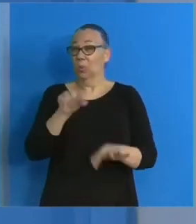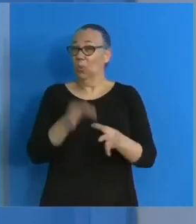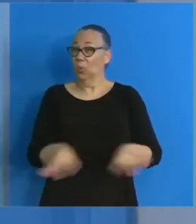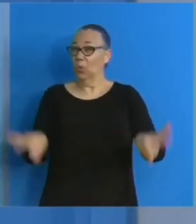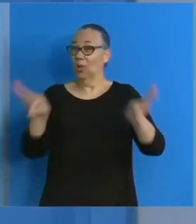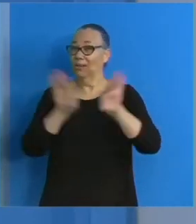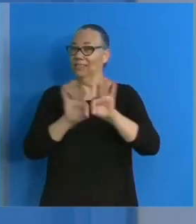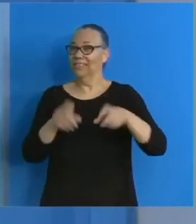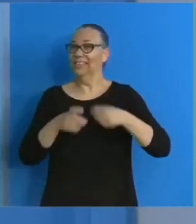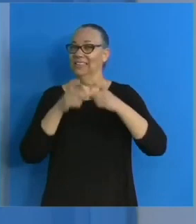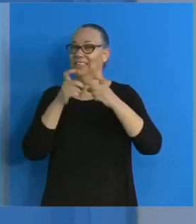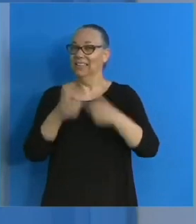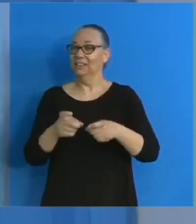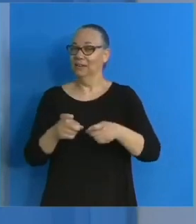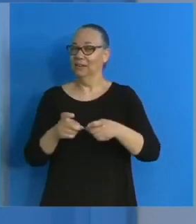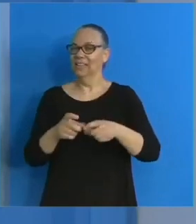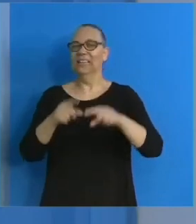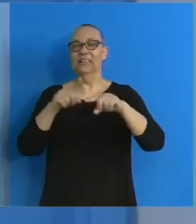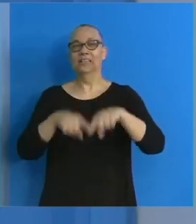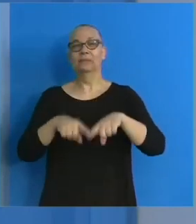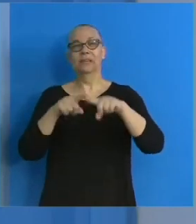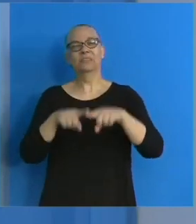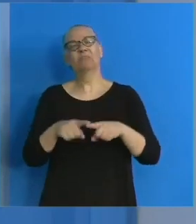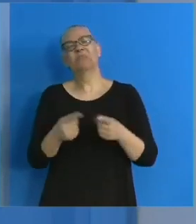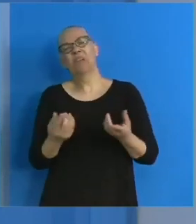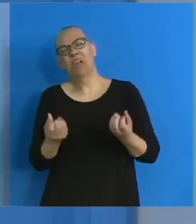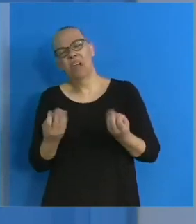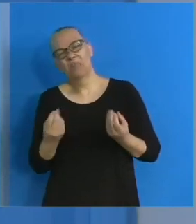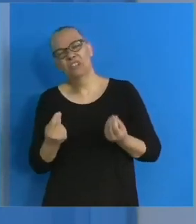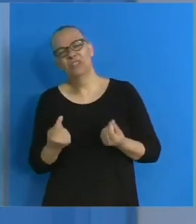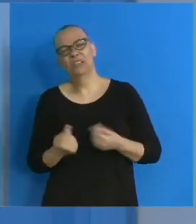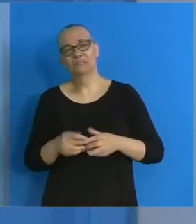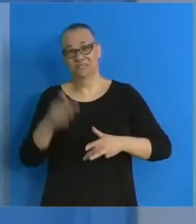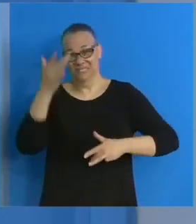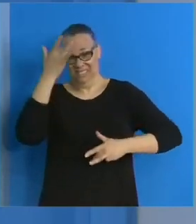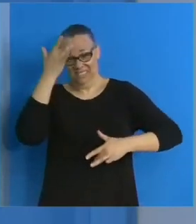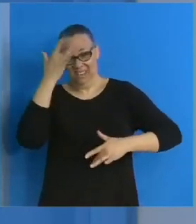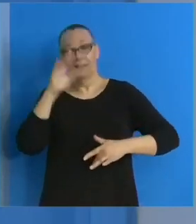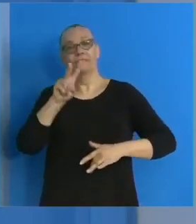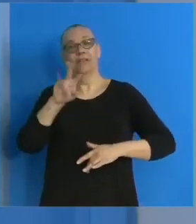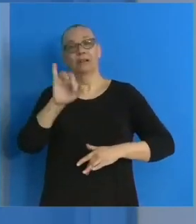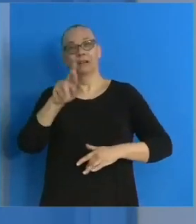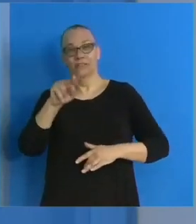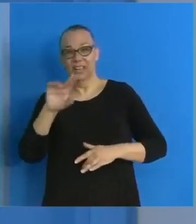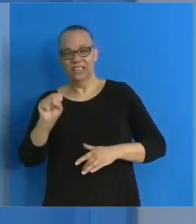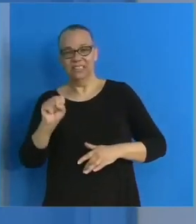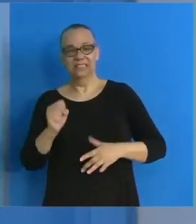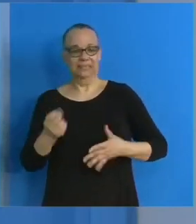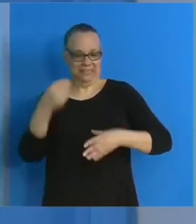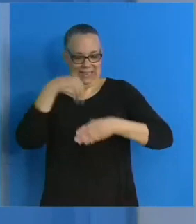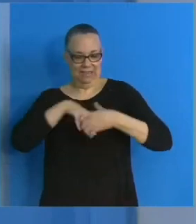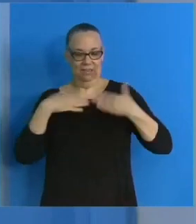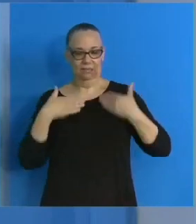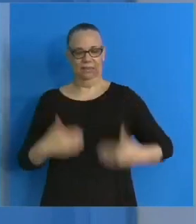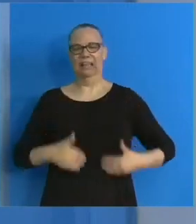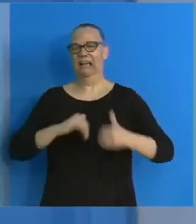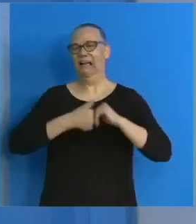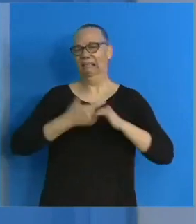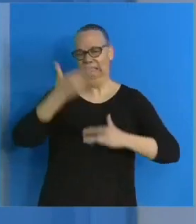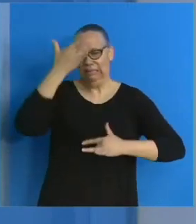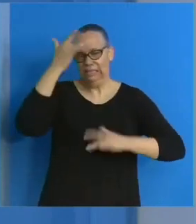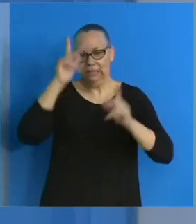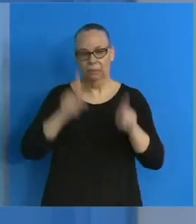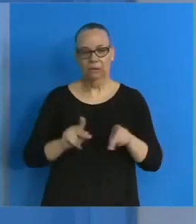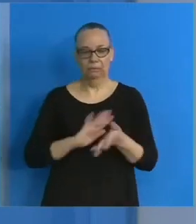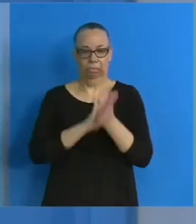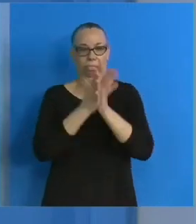infection depends on the amount of virus that enters the body to start with and how ill the patient becomes. So patients with milder